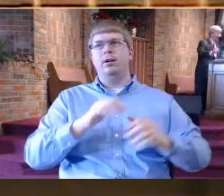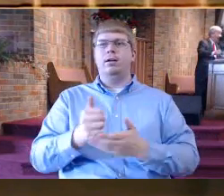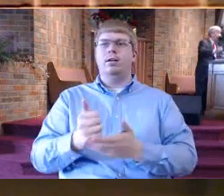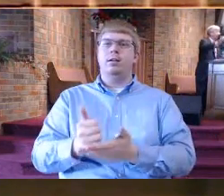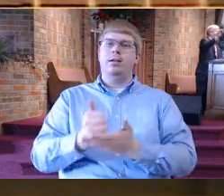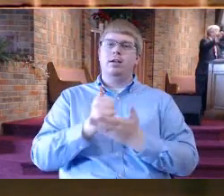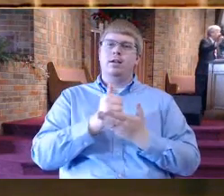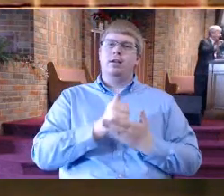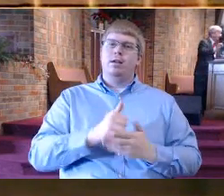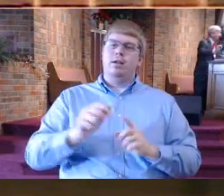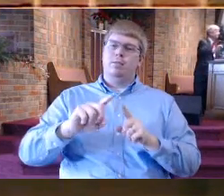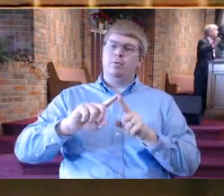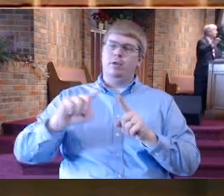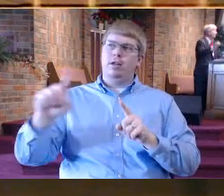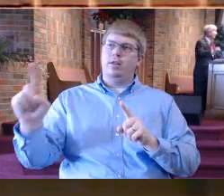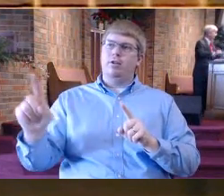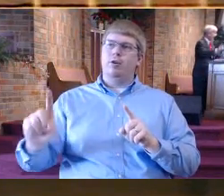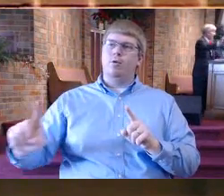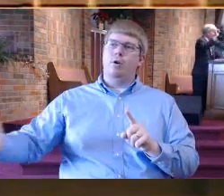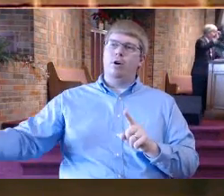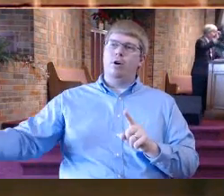upon the mountain,